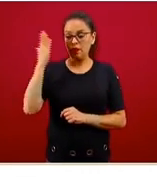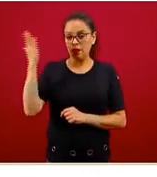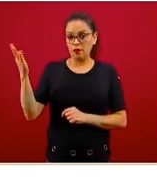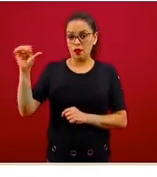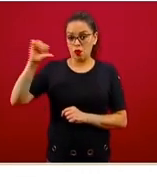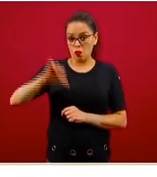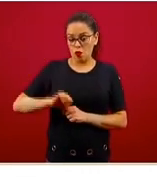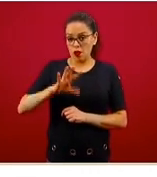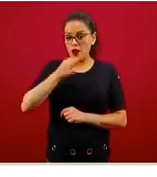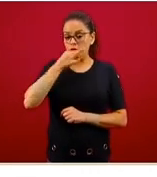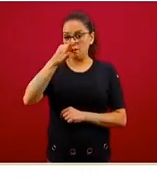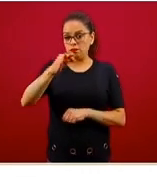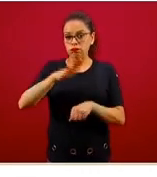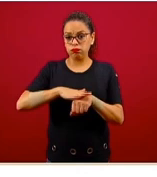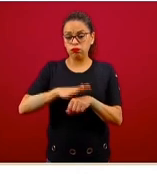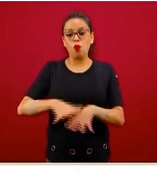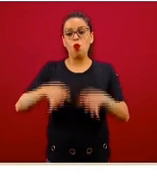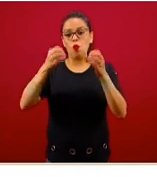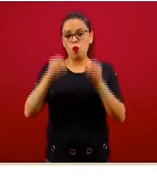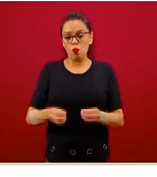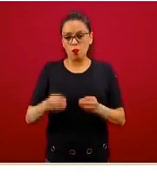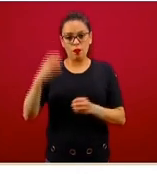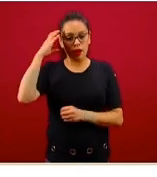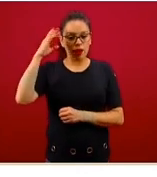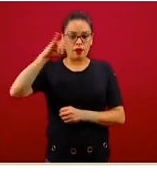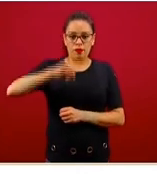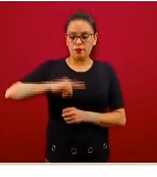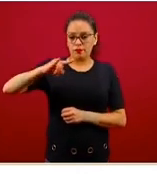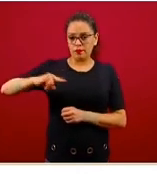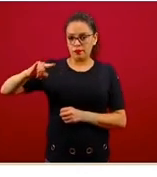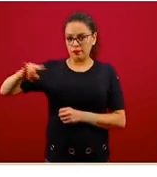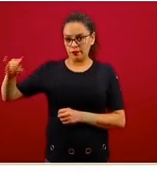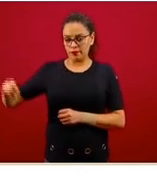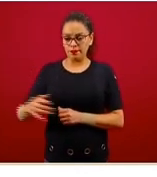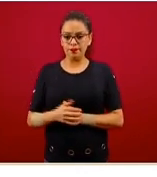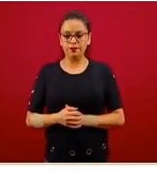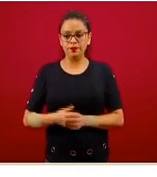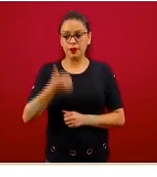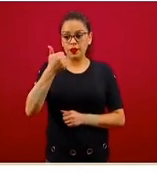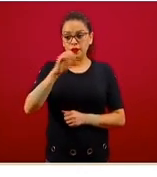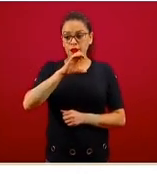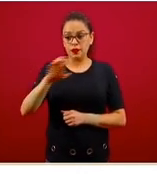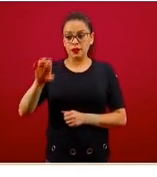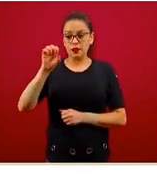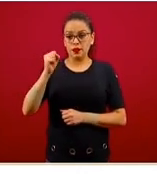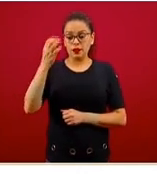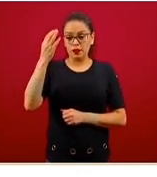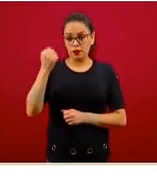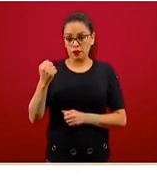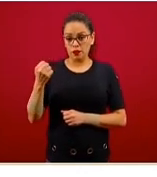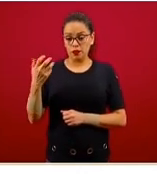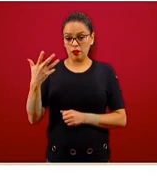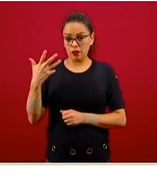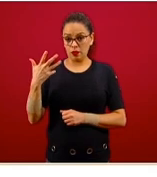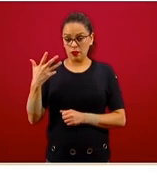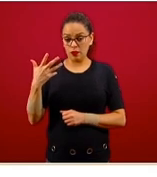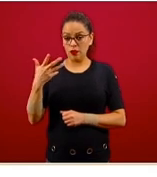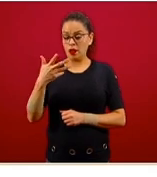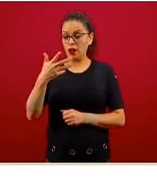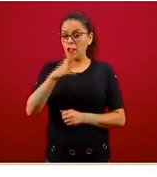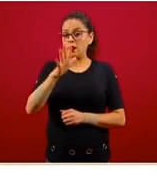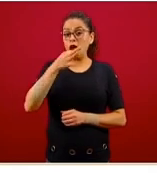of hospital beds. We have also the number of hospitals that reported their bed